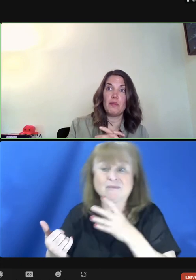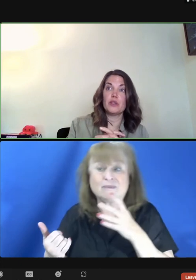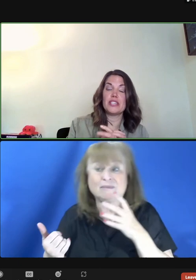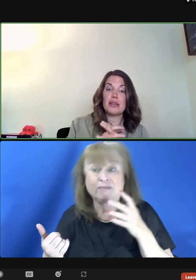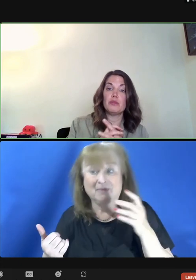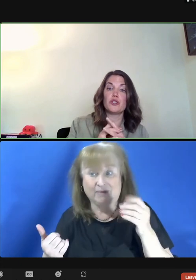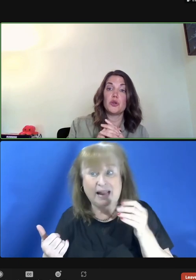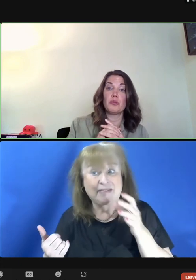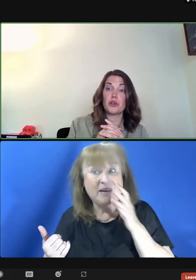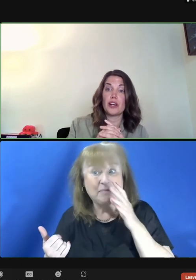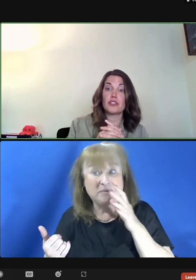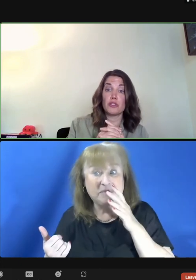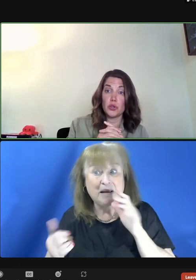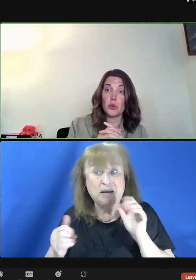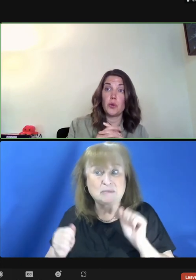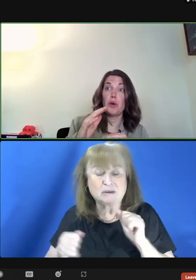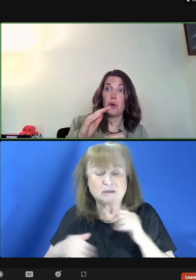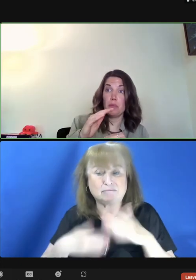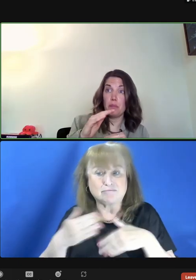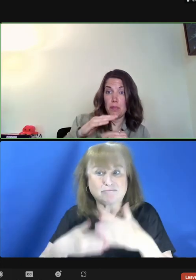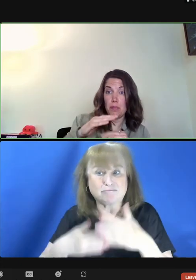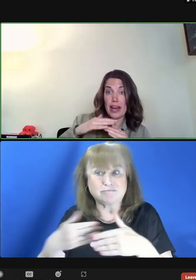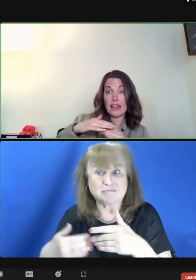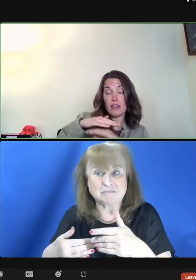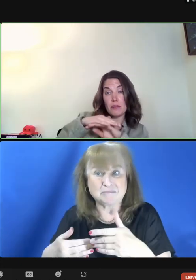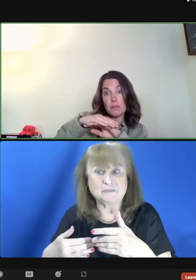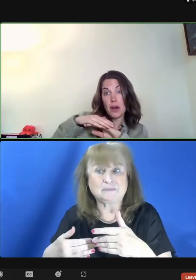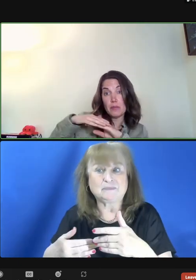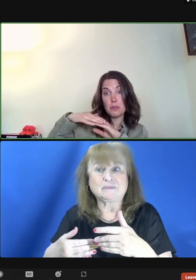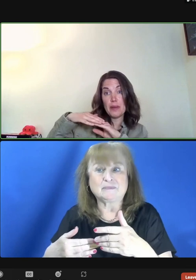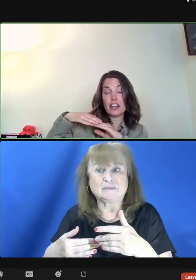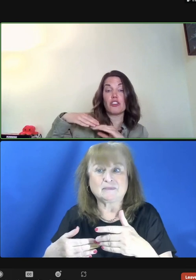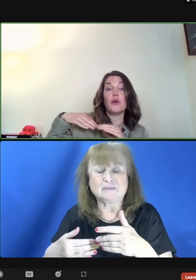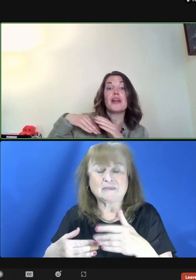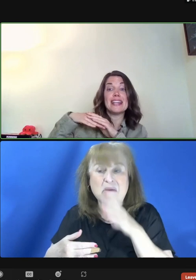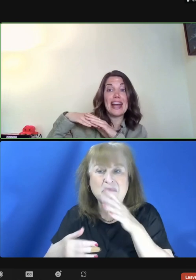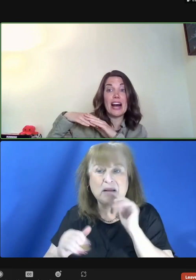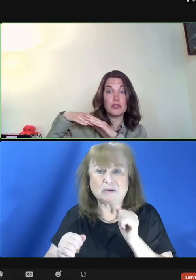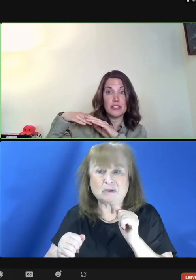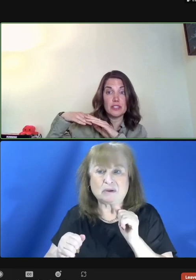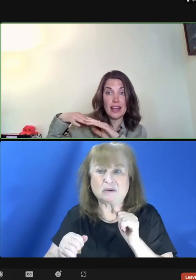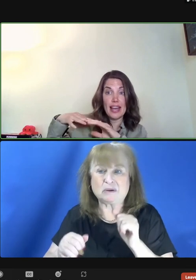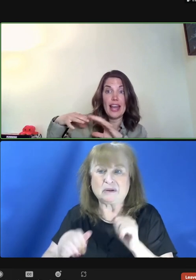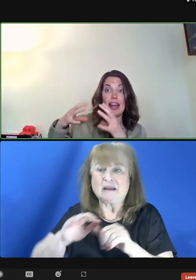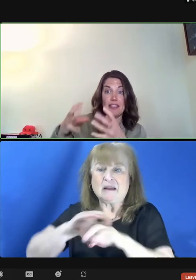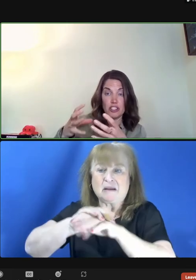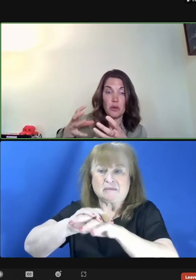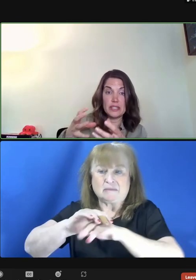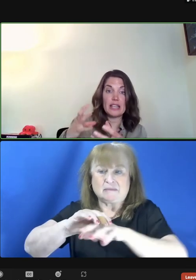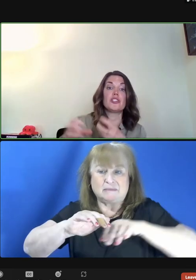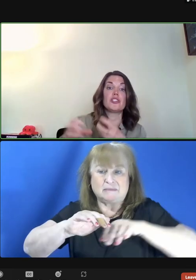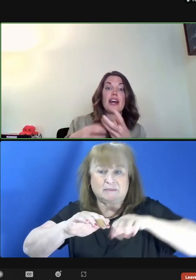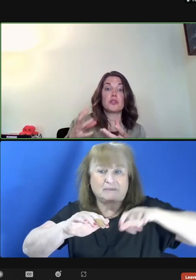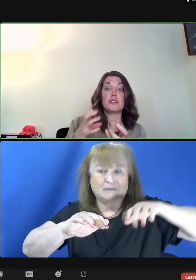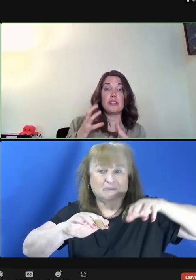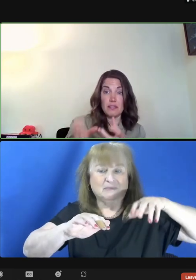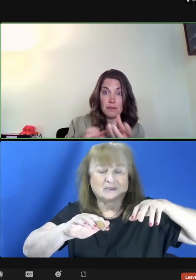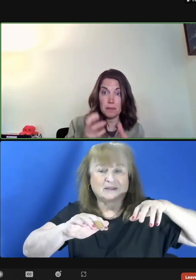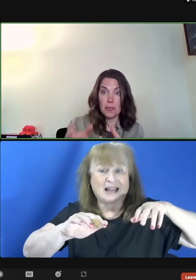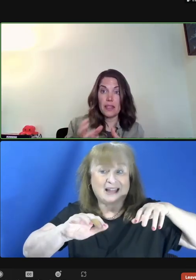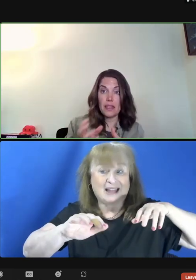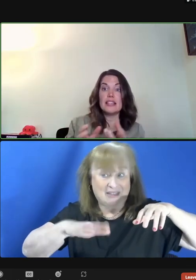that, mom was able to progress her to mom was able to back her own hand out, and the child was able